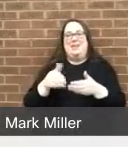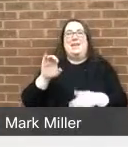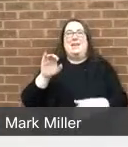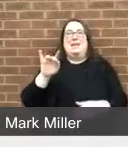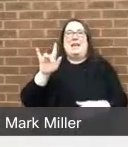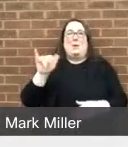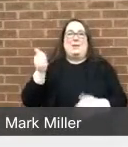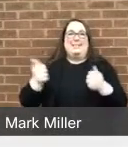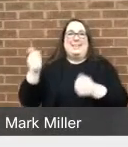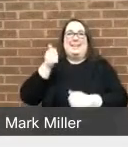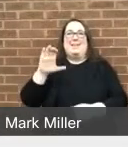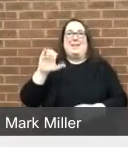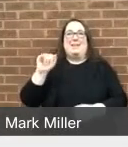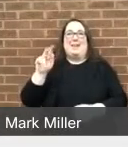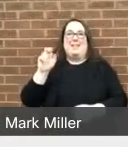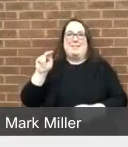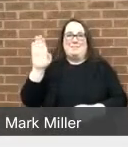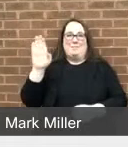Calvin Ball.